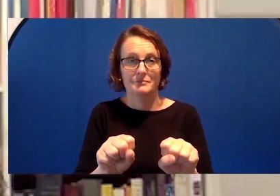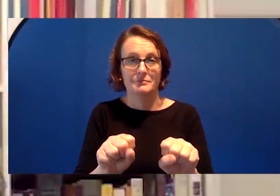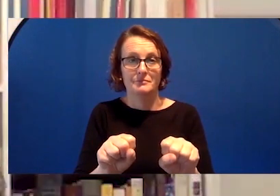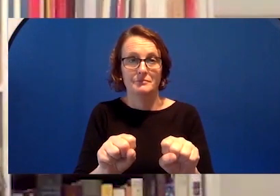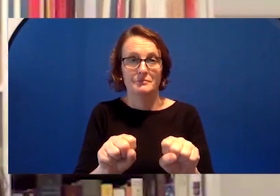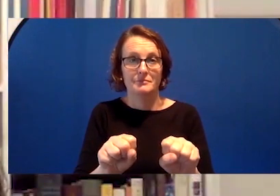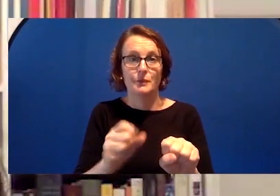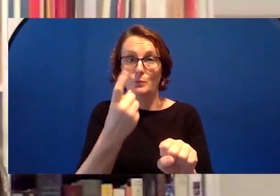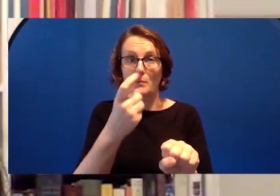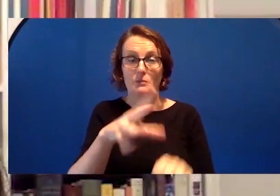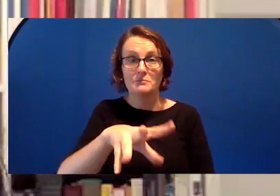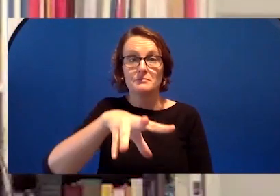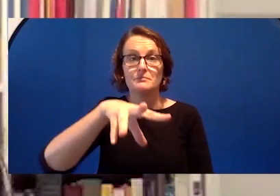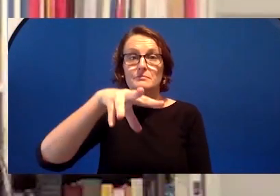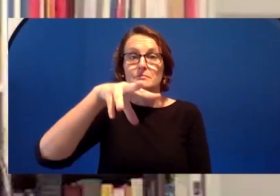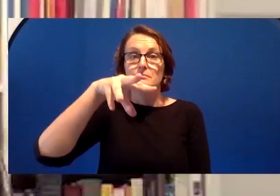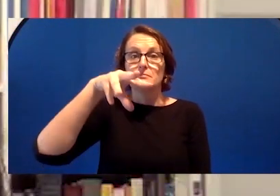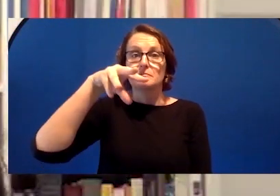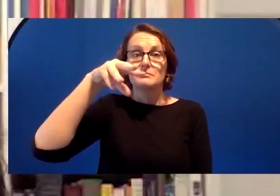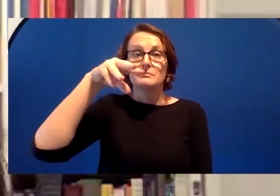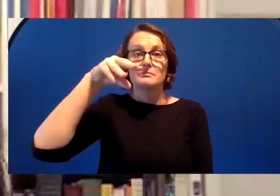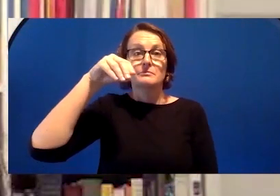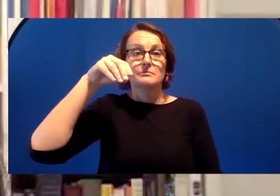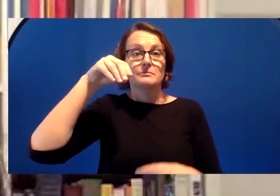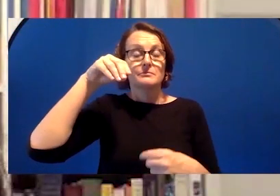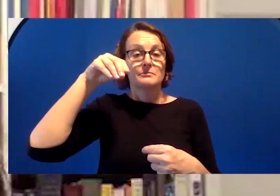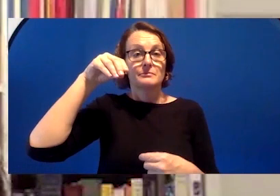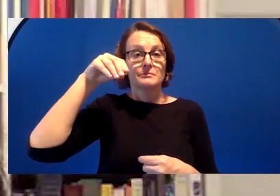And last time, breathe in through your nose.